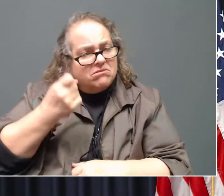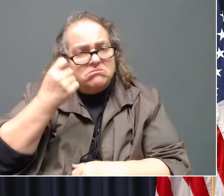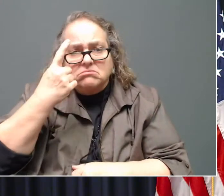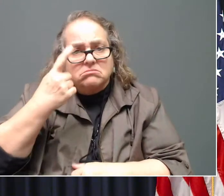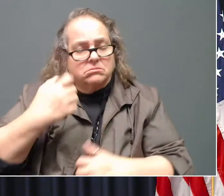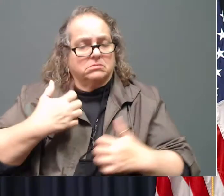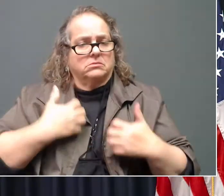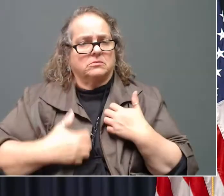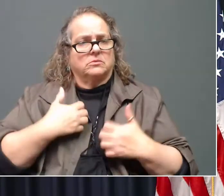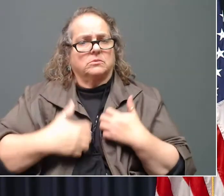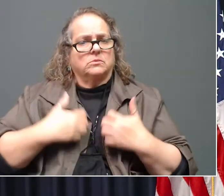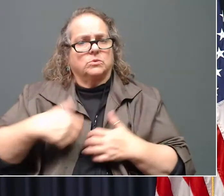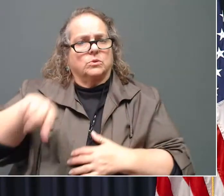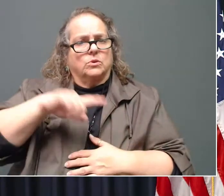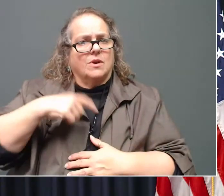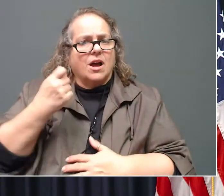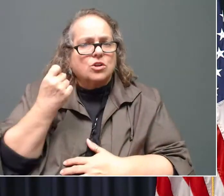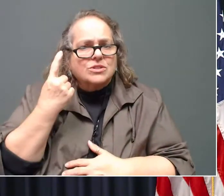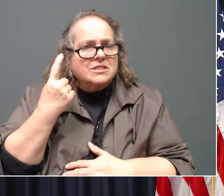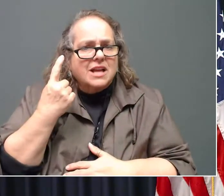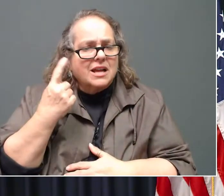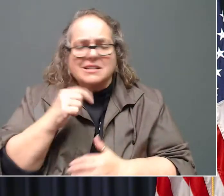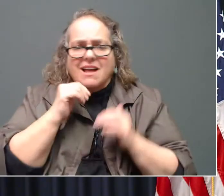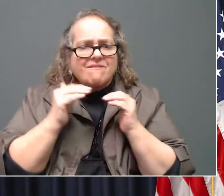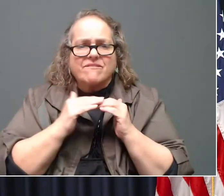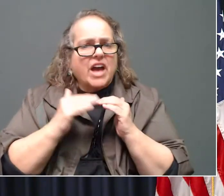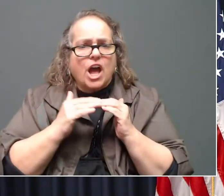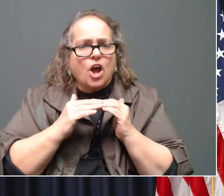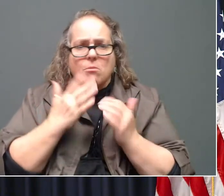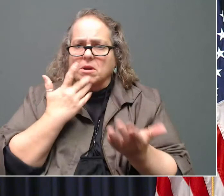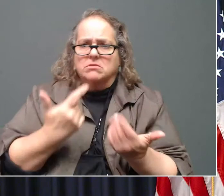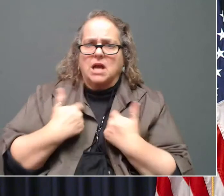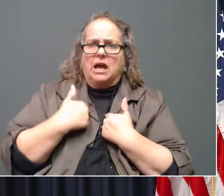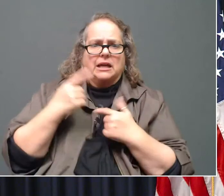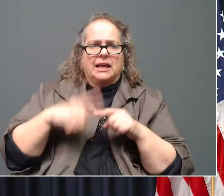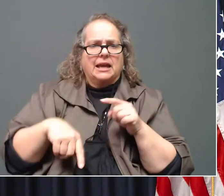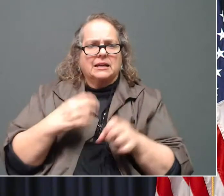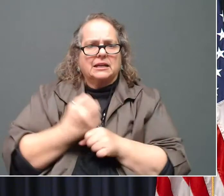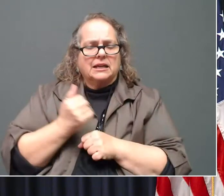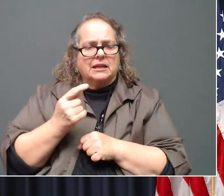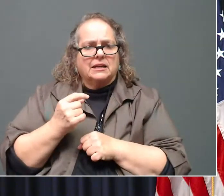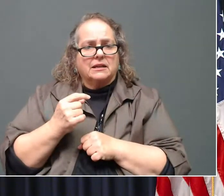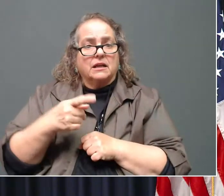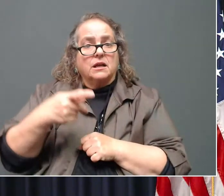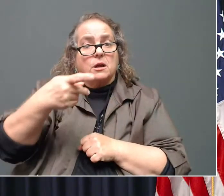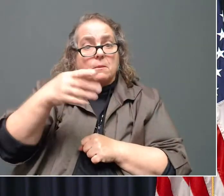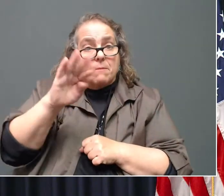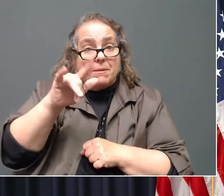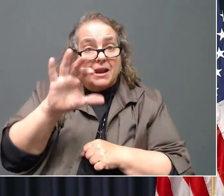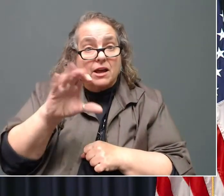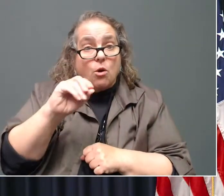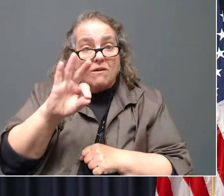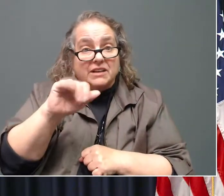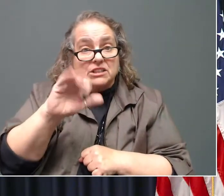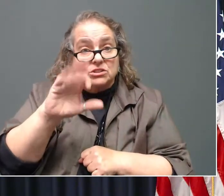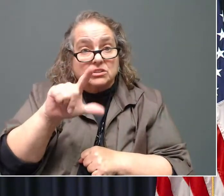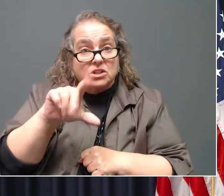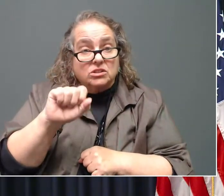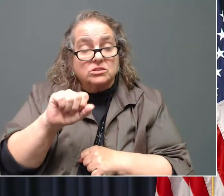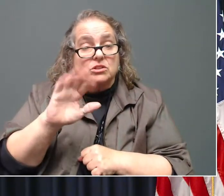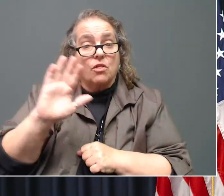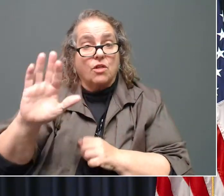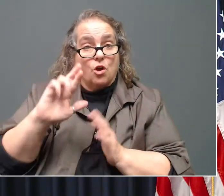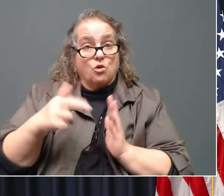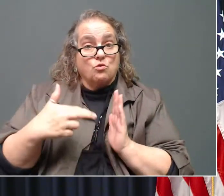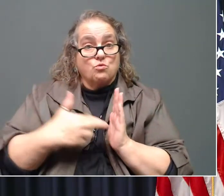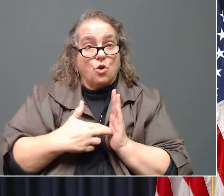that it's not fair because you can't get it. Now, public officials, there is a role to taking a